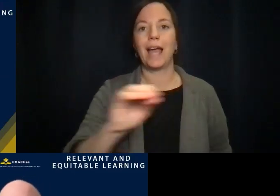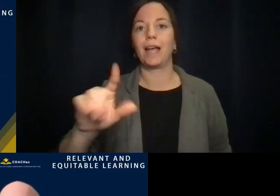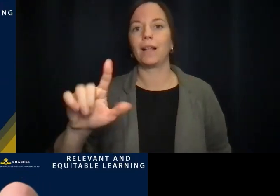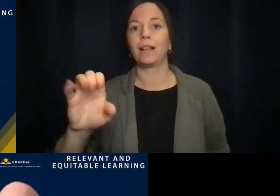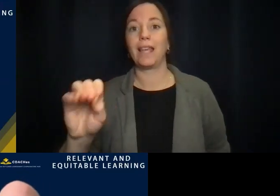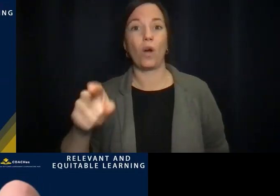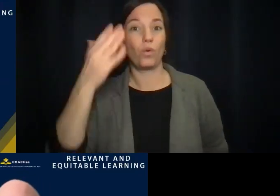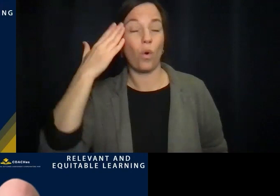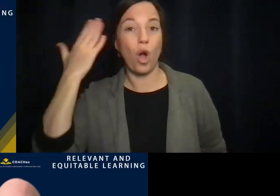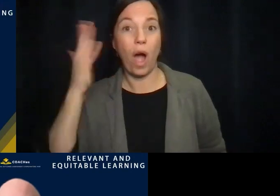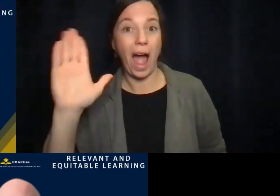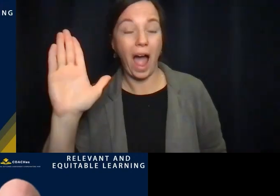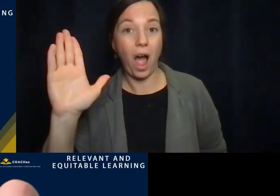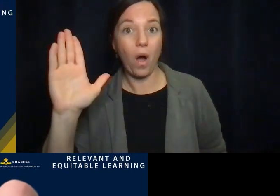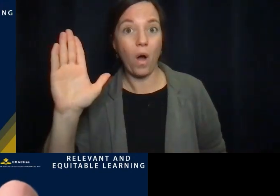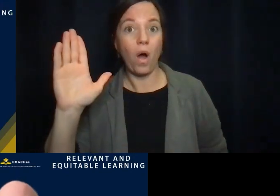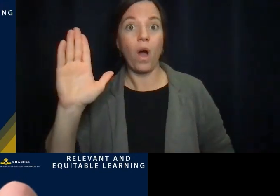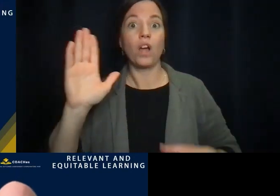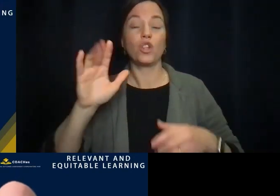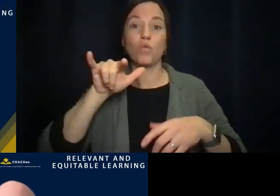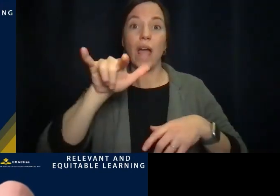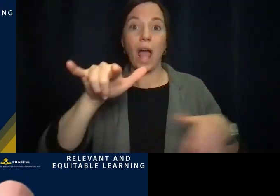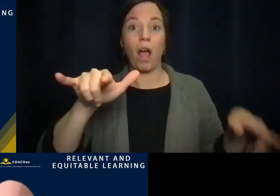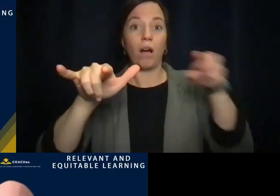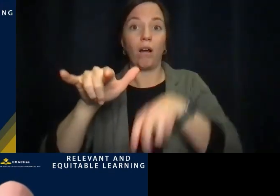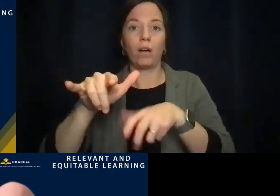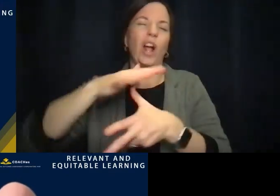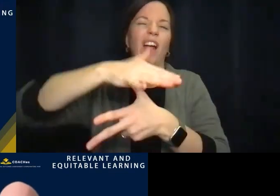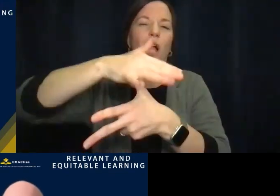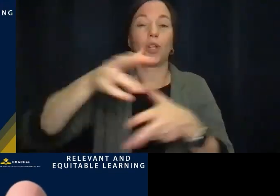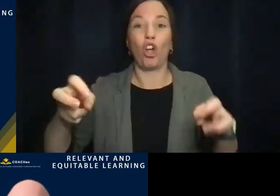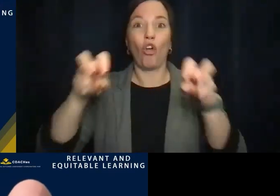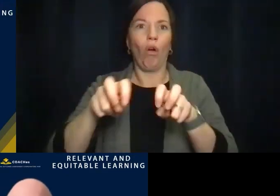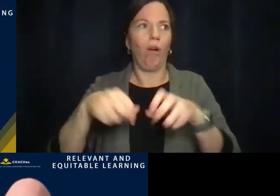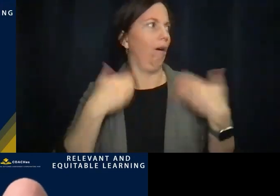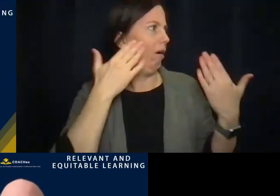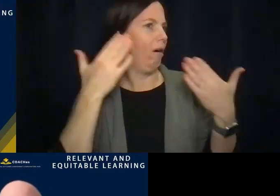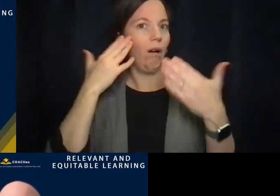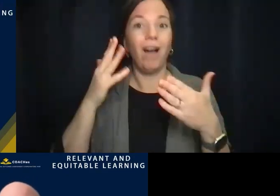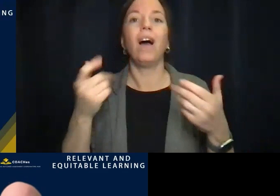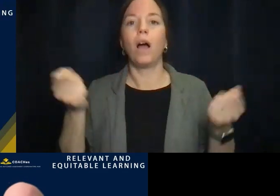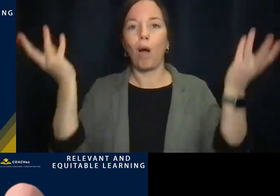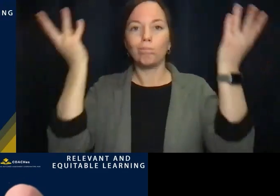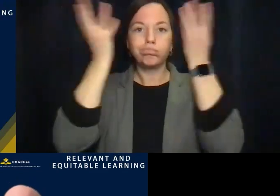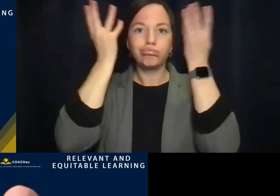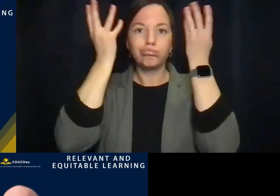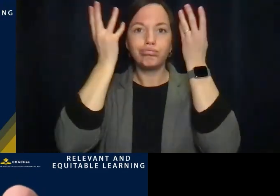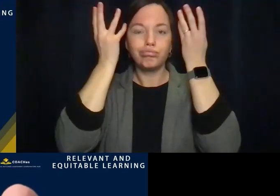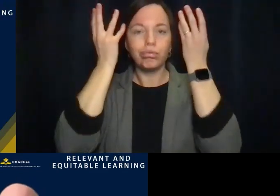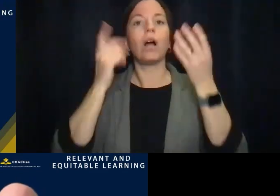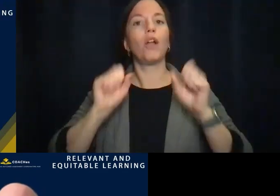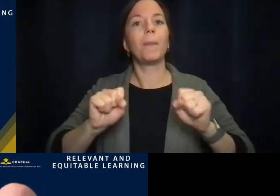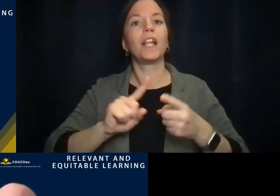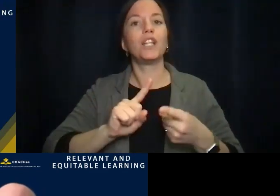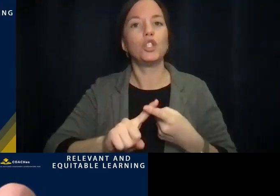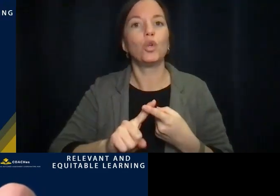how to do it. So they contact their programmer, right? Who uploads the ability to fly a helicopter to Trinity's